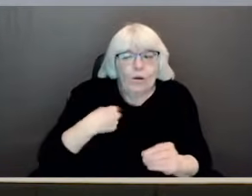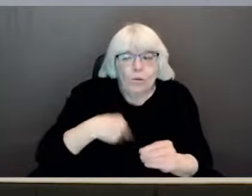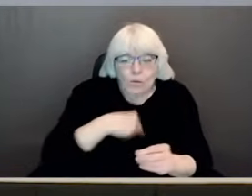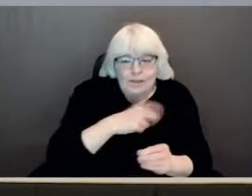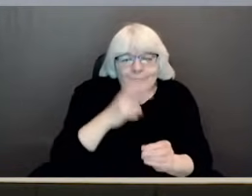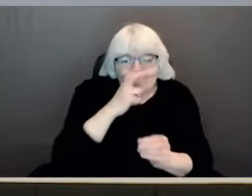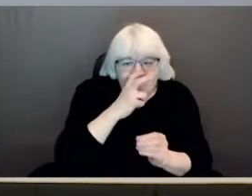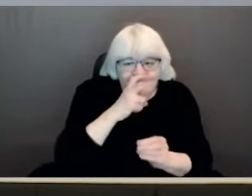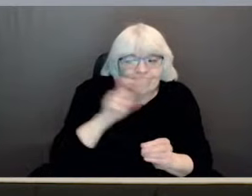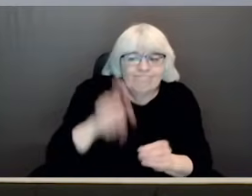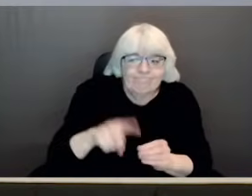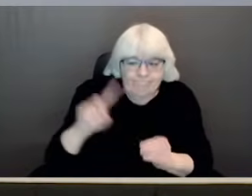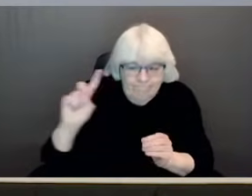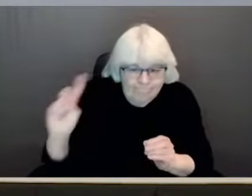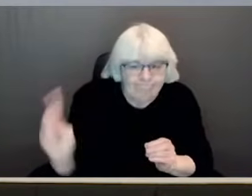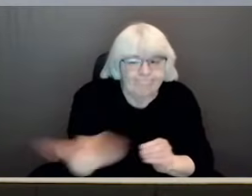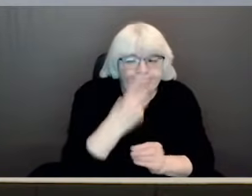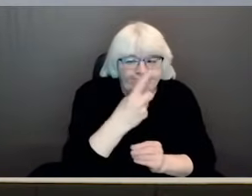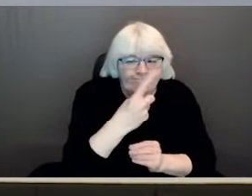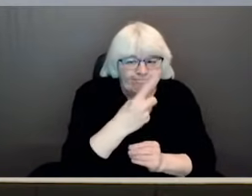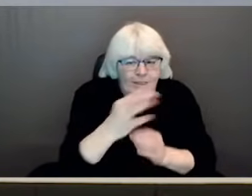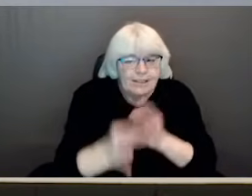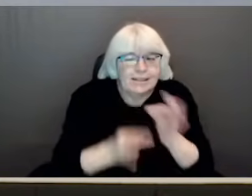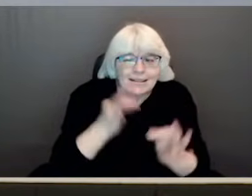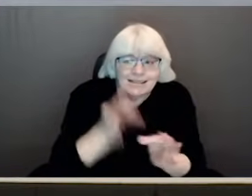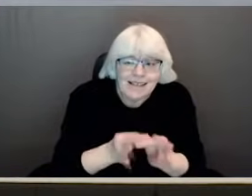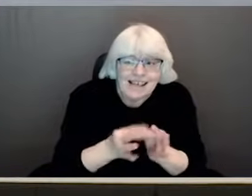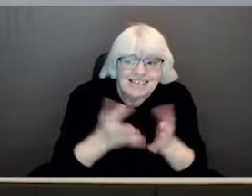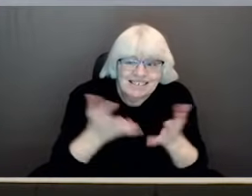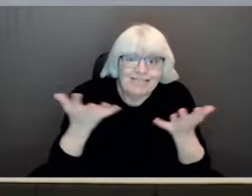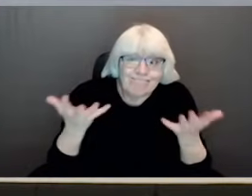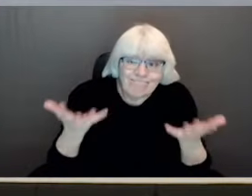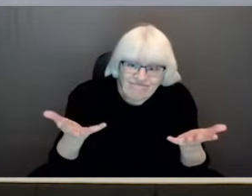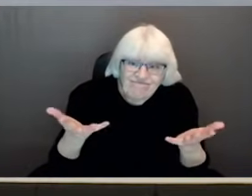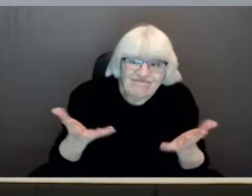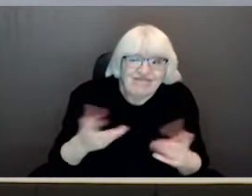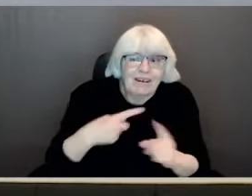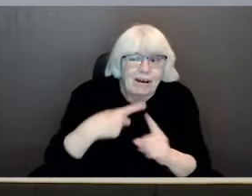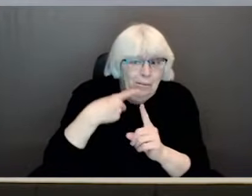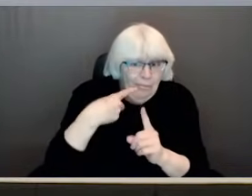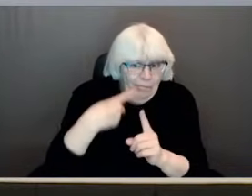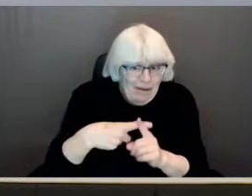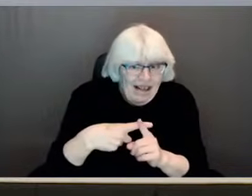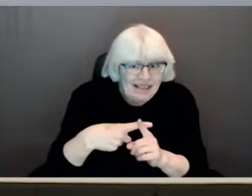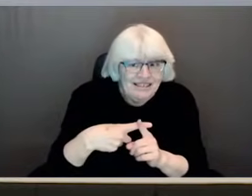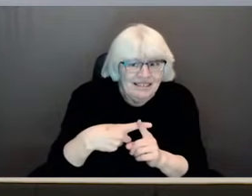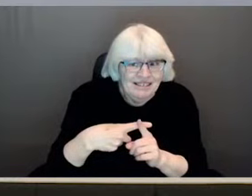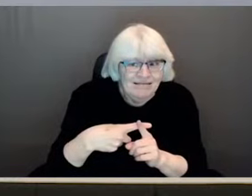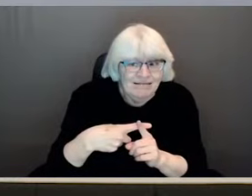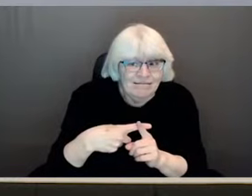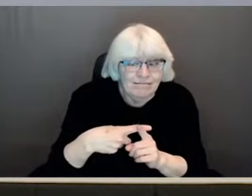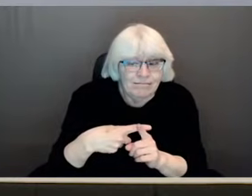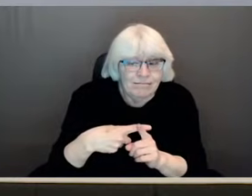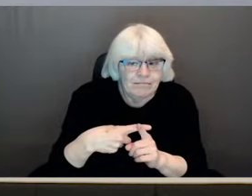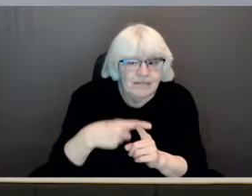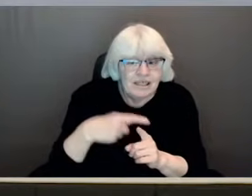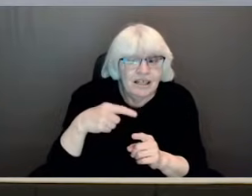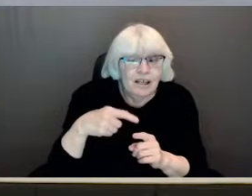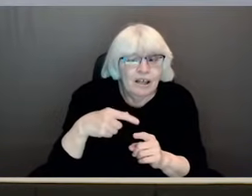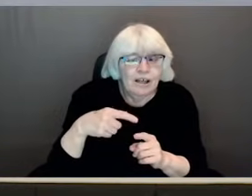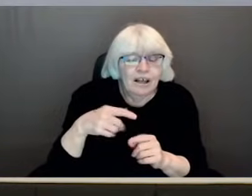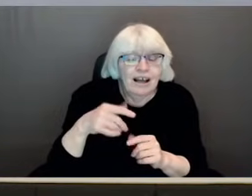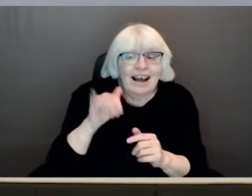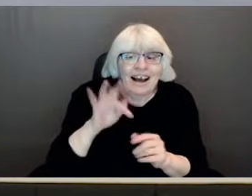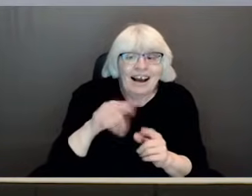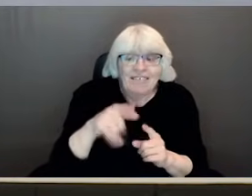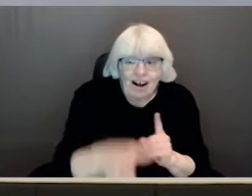contact, absolutely, then we are following those individuals more closely. But and I think part